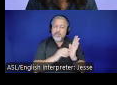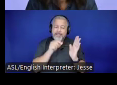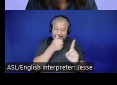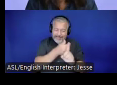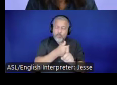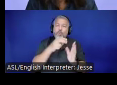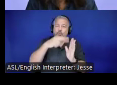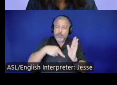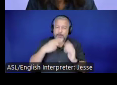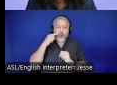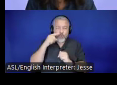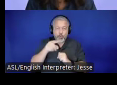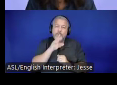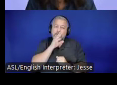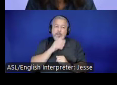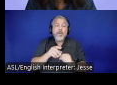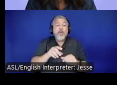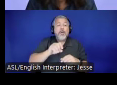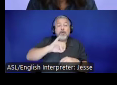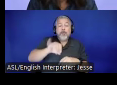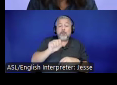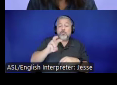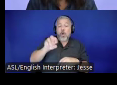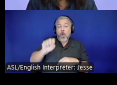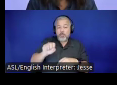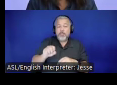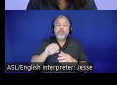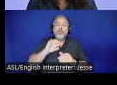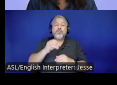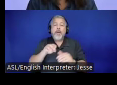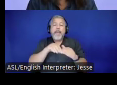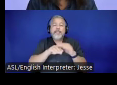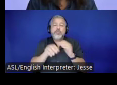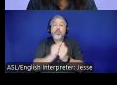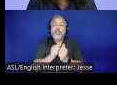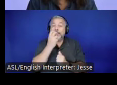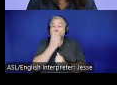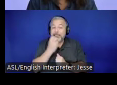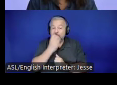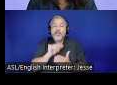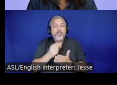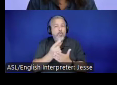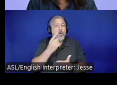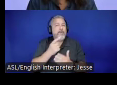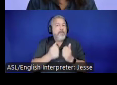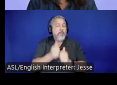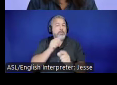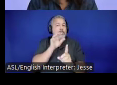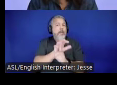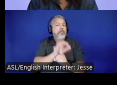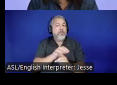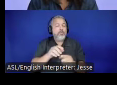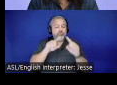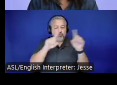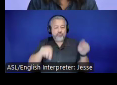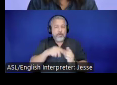JAWS, it stands for Job Access with Speech, one of the most widely used screen readers, especially in workplace settings. We're